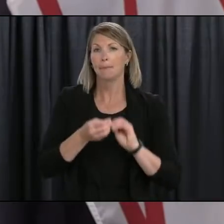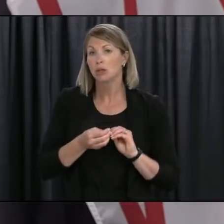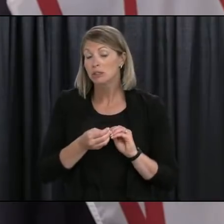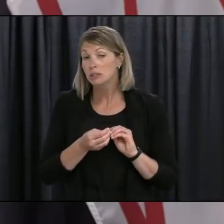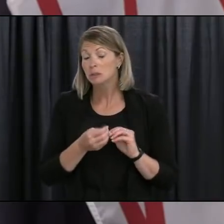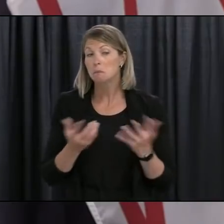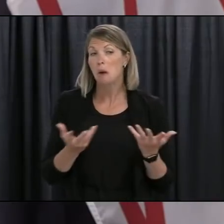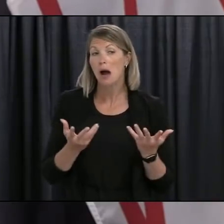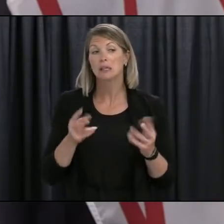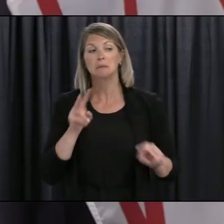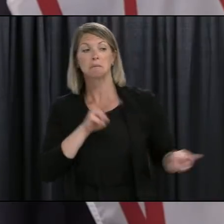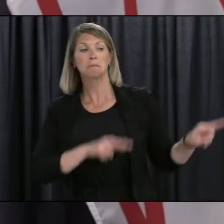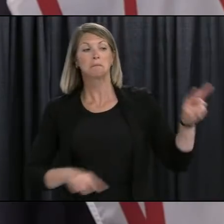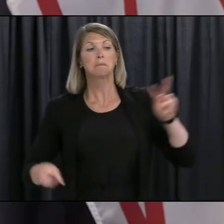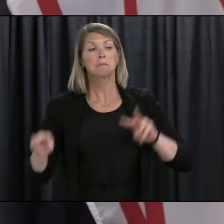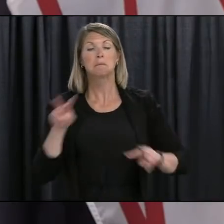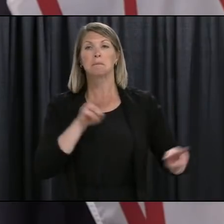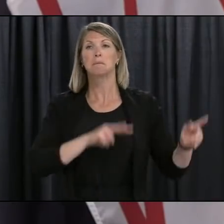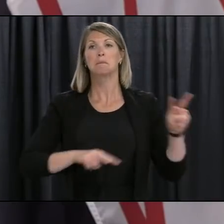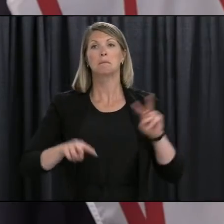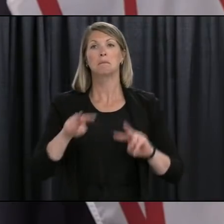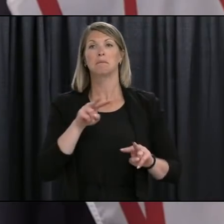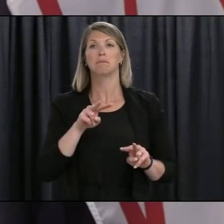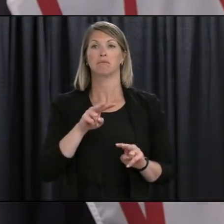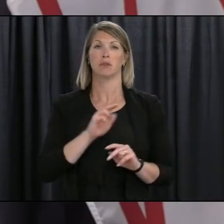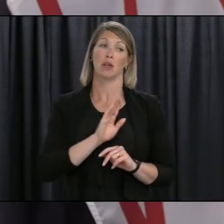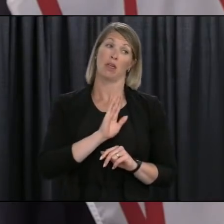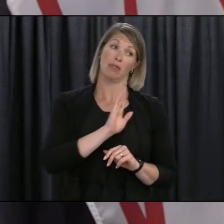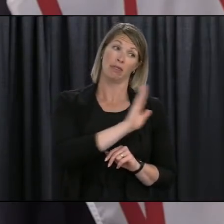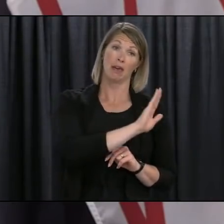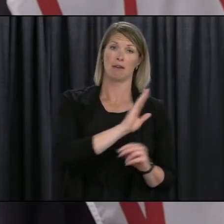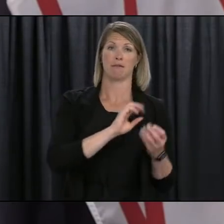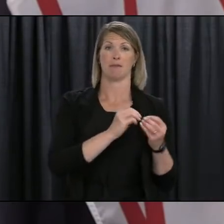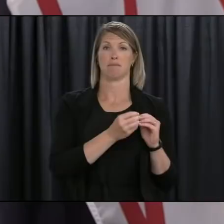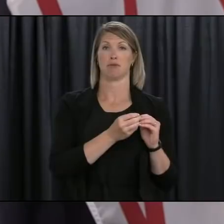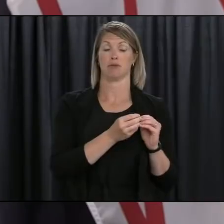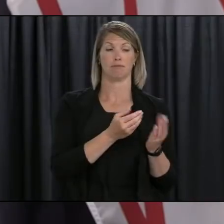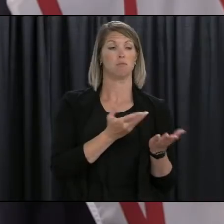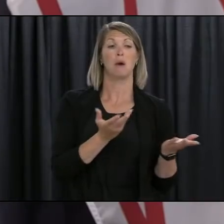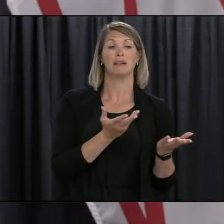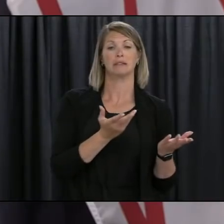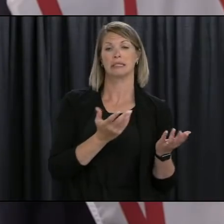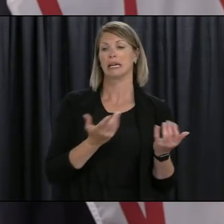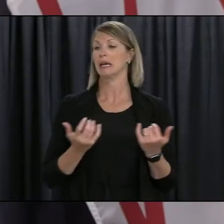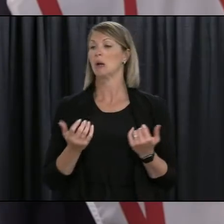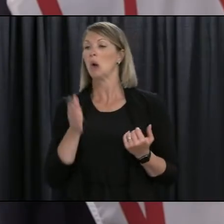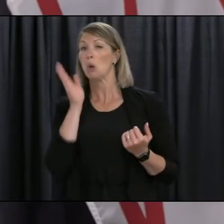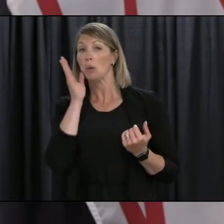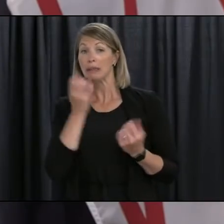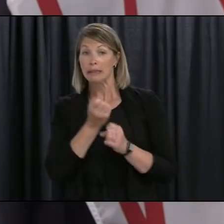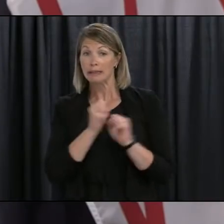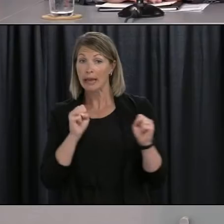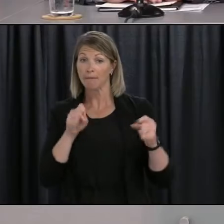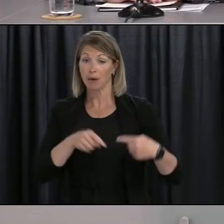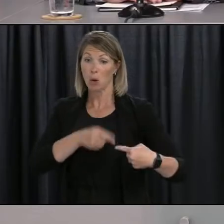then, working with public health. Only then can we make a decision on how open this province can be.